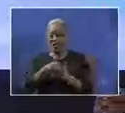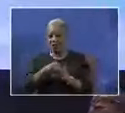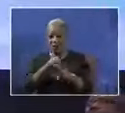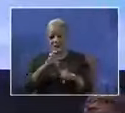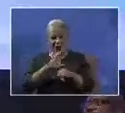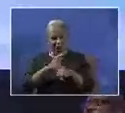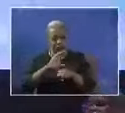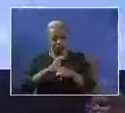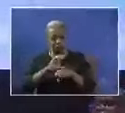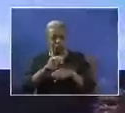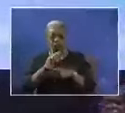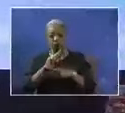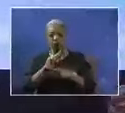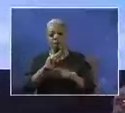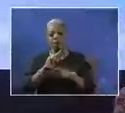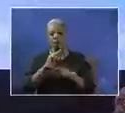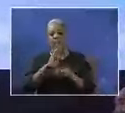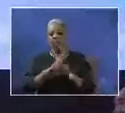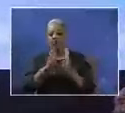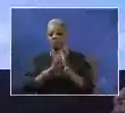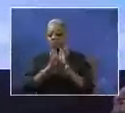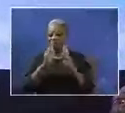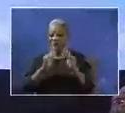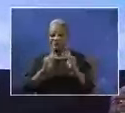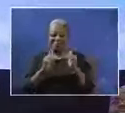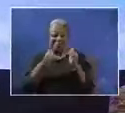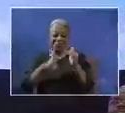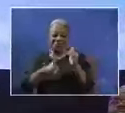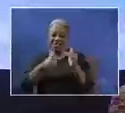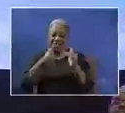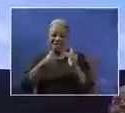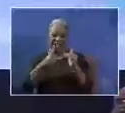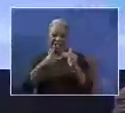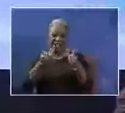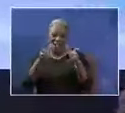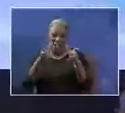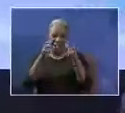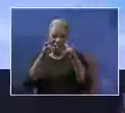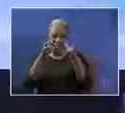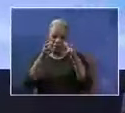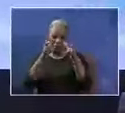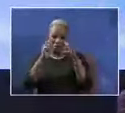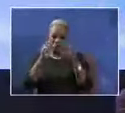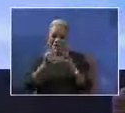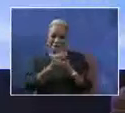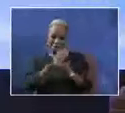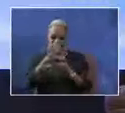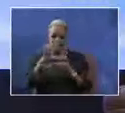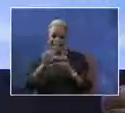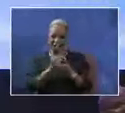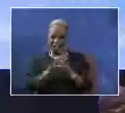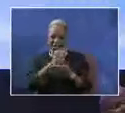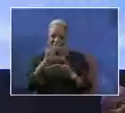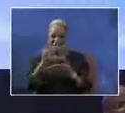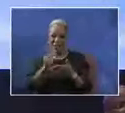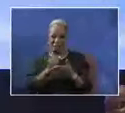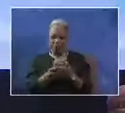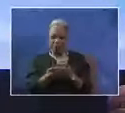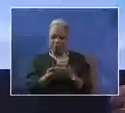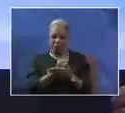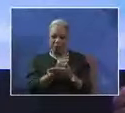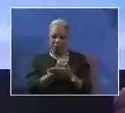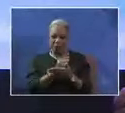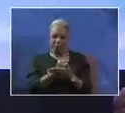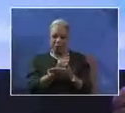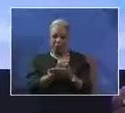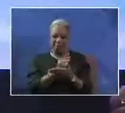to another level, and you've been hearing the gospel, I want you right now, don't fight against the current. Flow with the